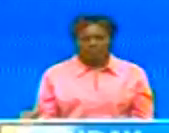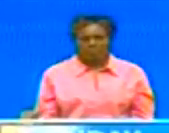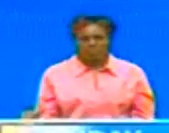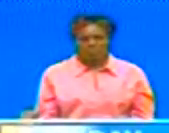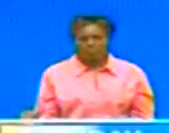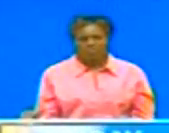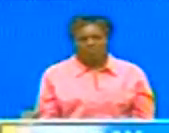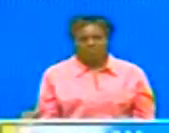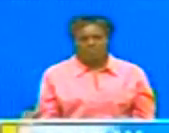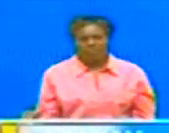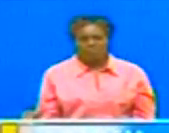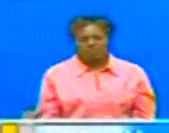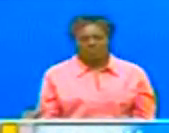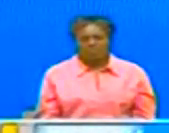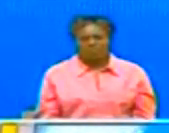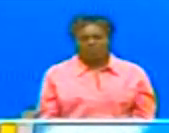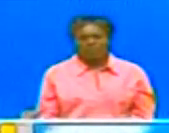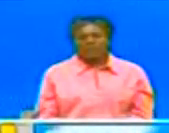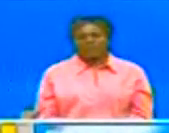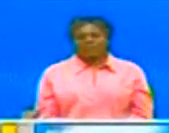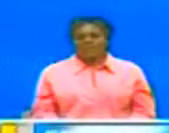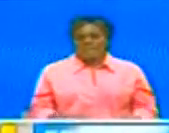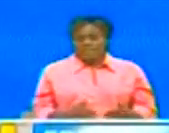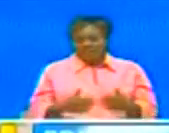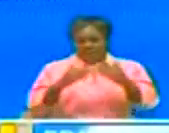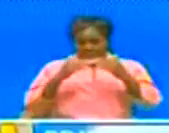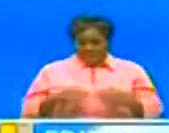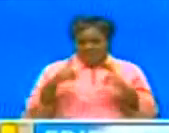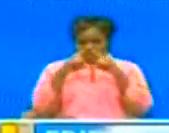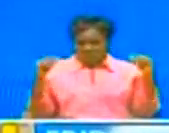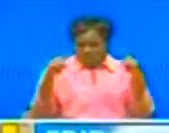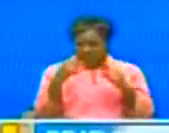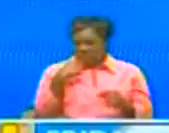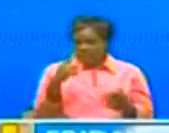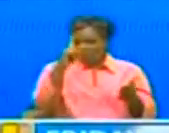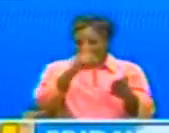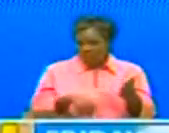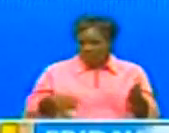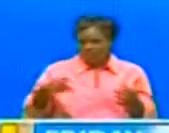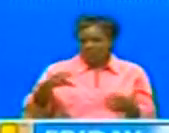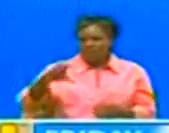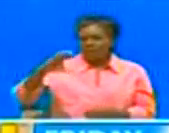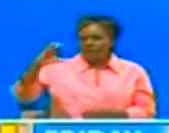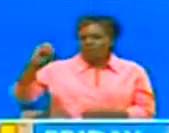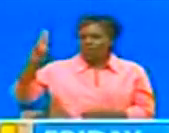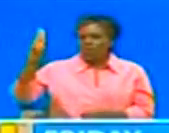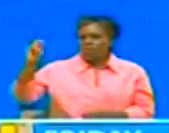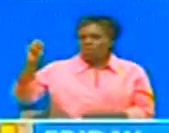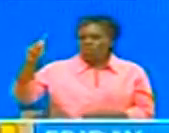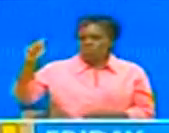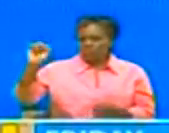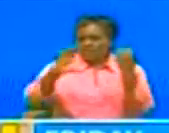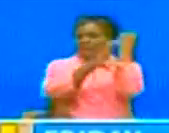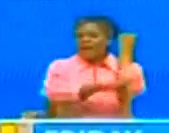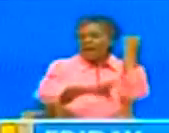Okay, Willis, let's get straight to our next word. Do we say country or country, taking